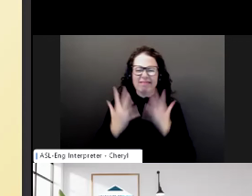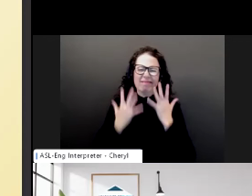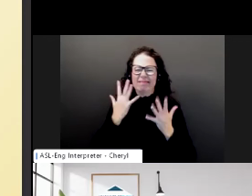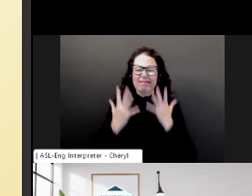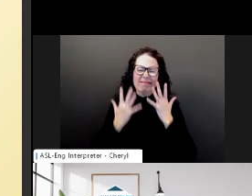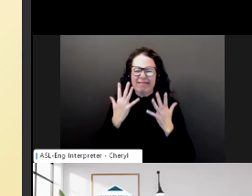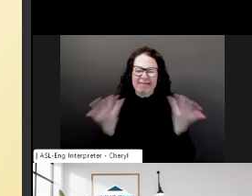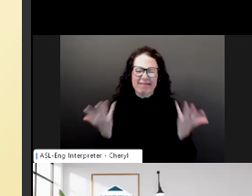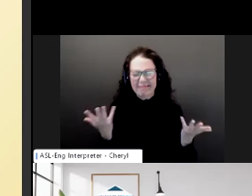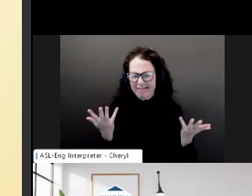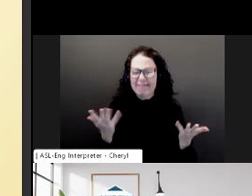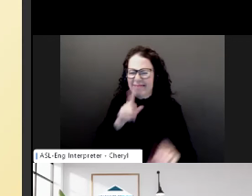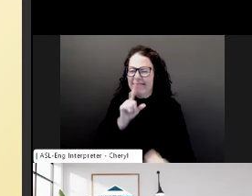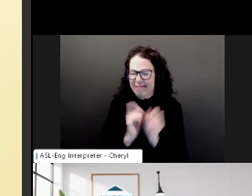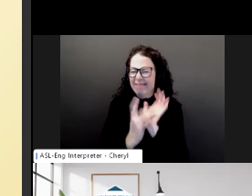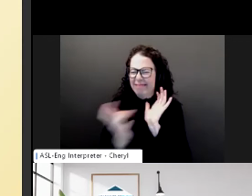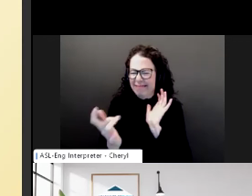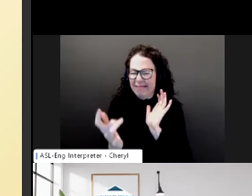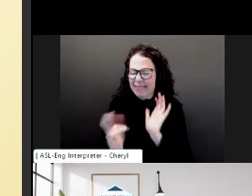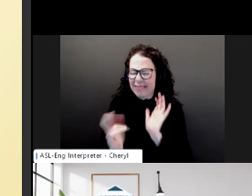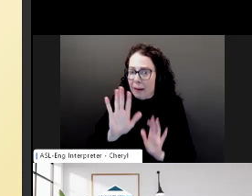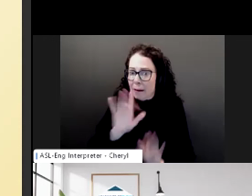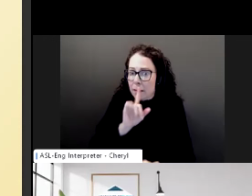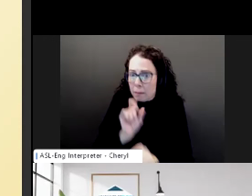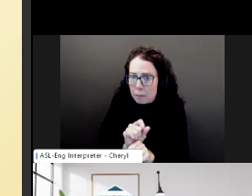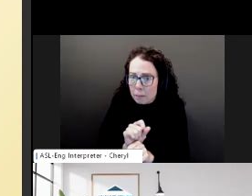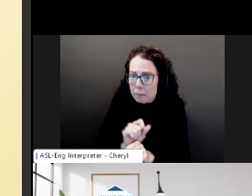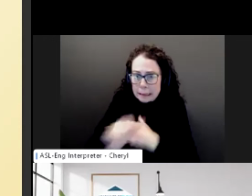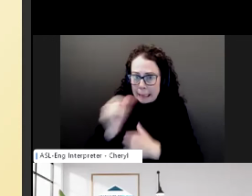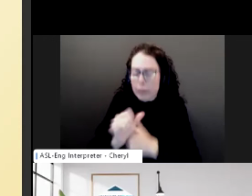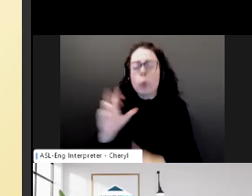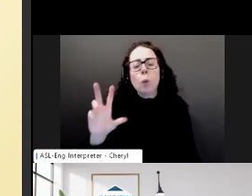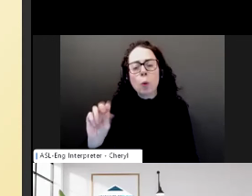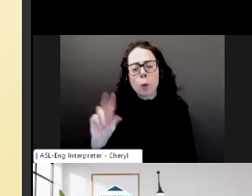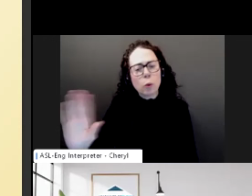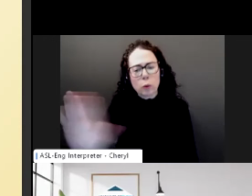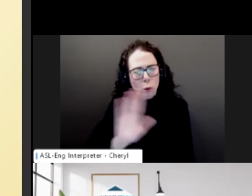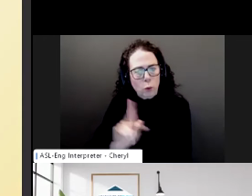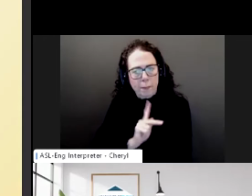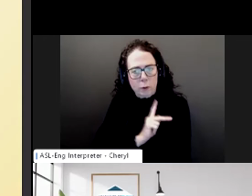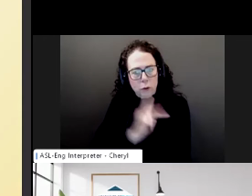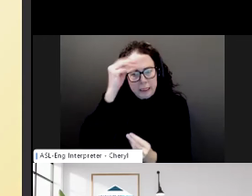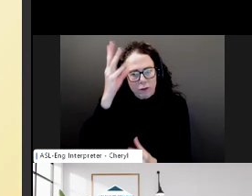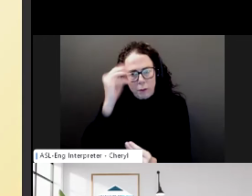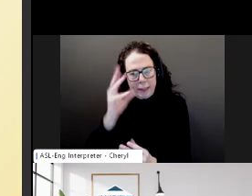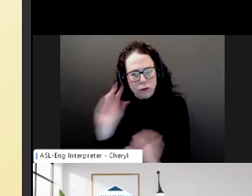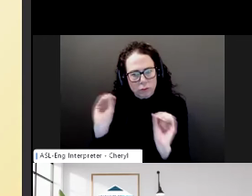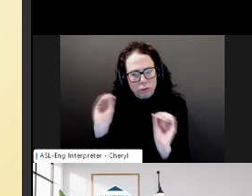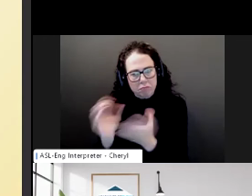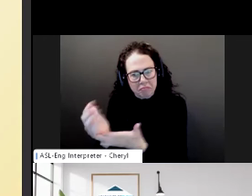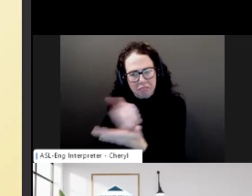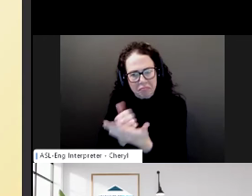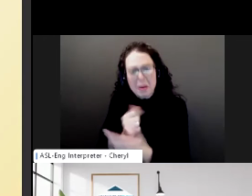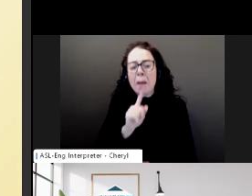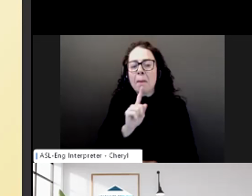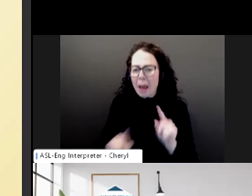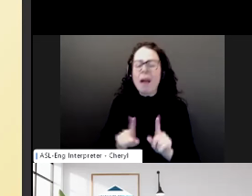don't actually collect your personal information, but you'll get that on your browser and you'll know that you've been